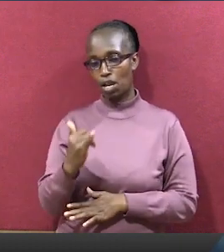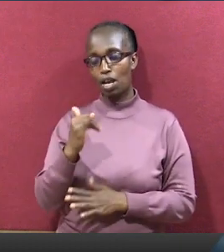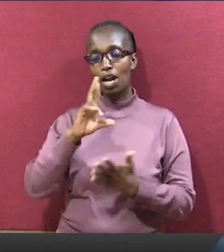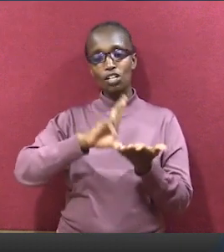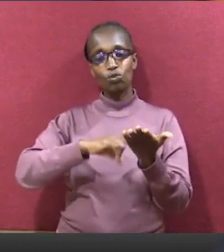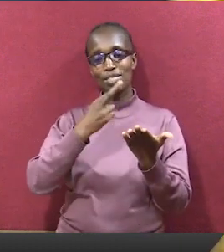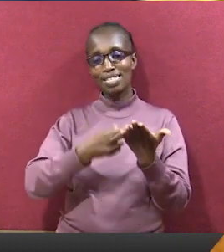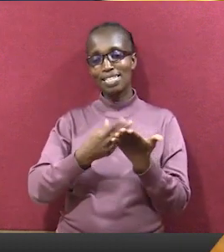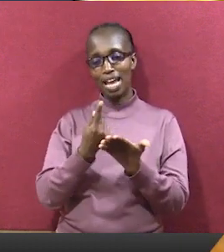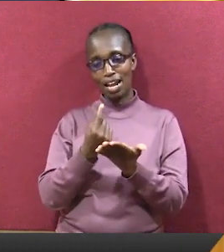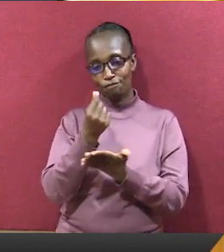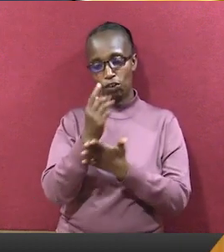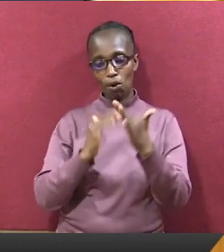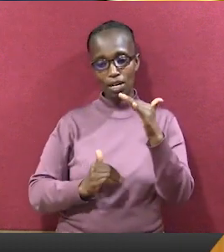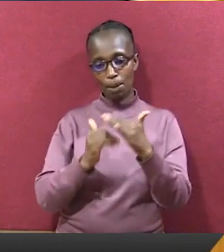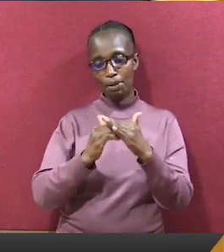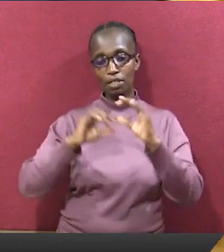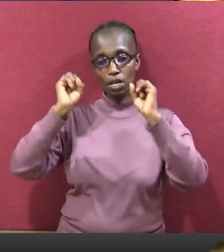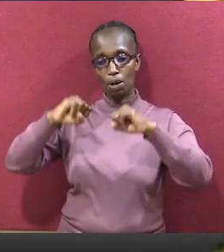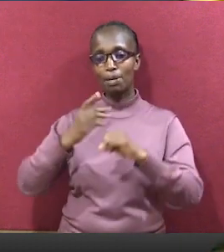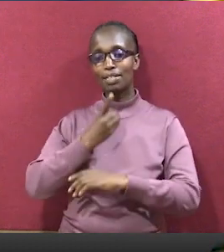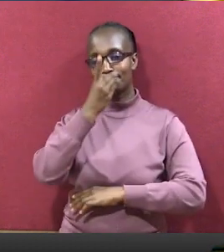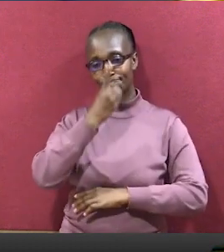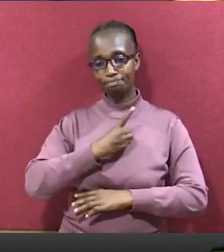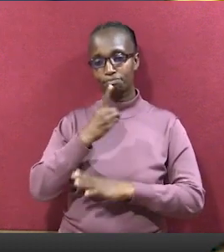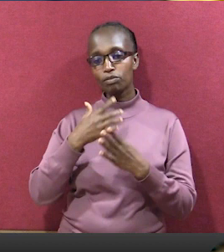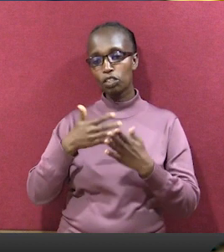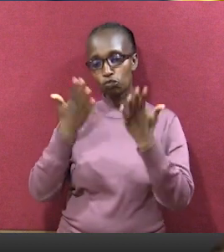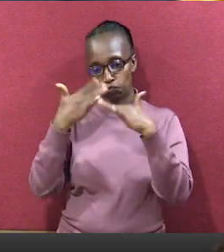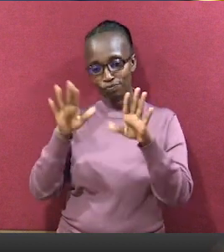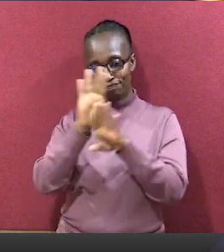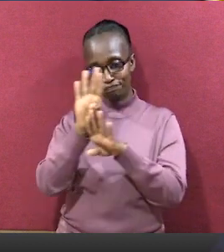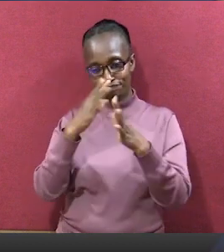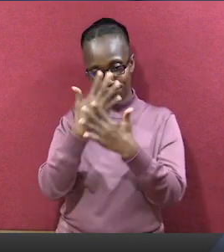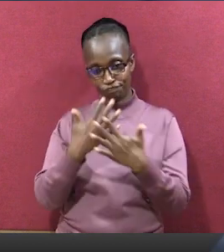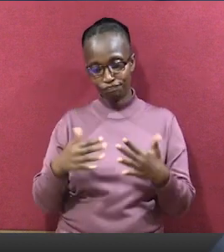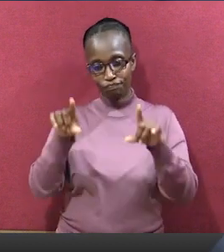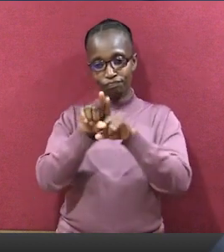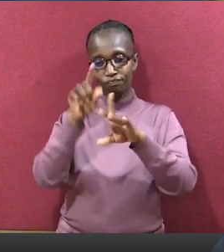because resources are scarce, thus limiting our capacity and desire to cover everything at once.